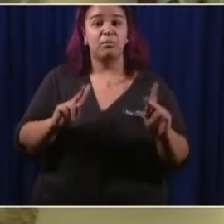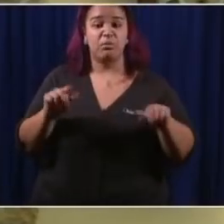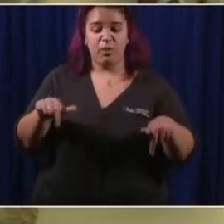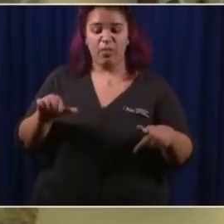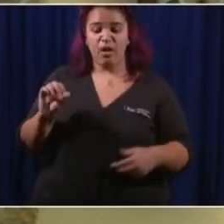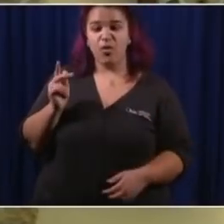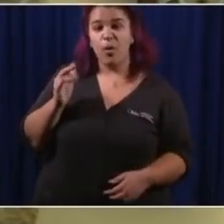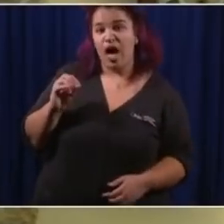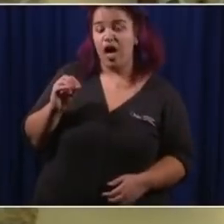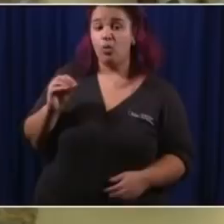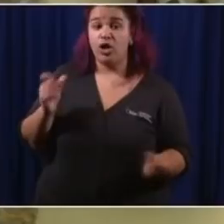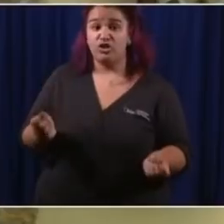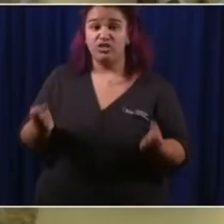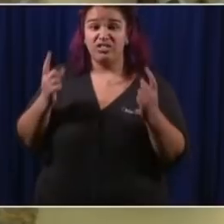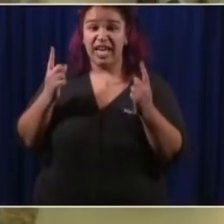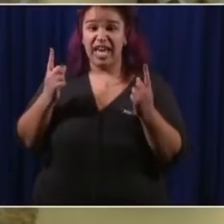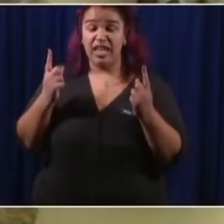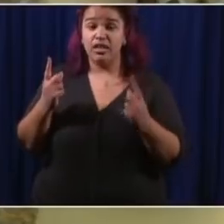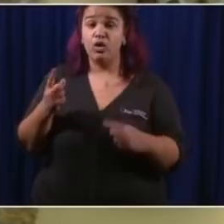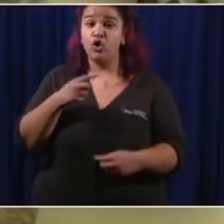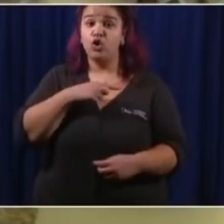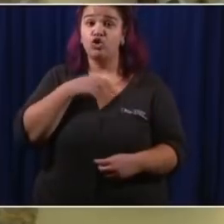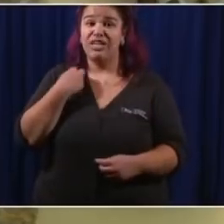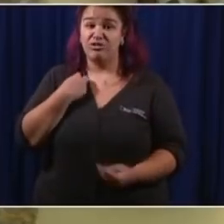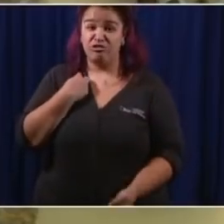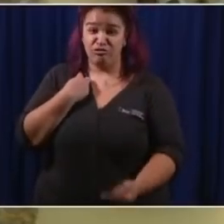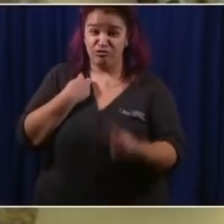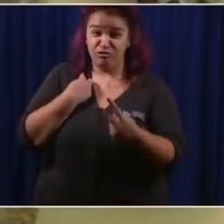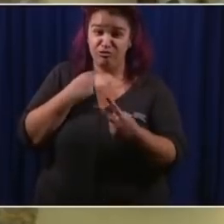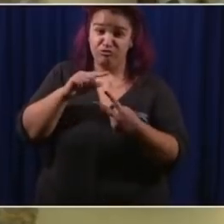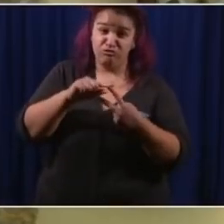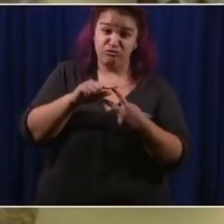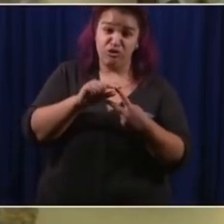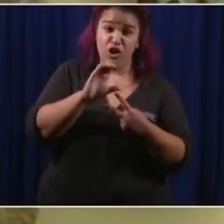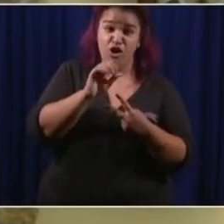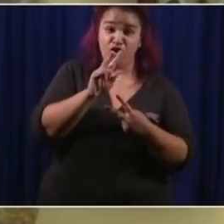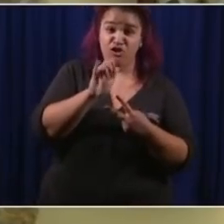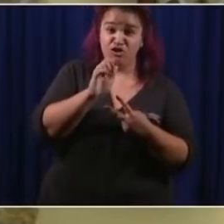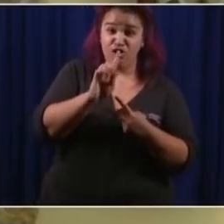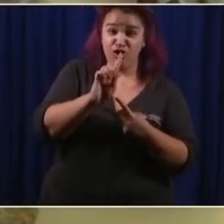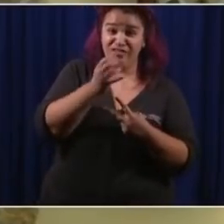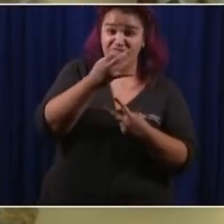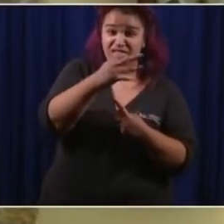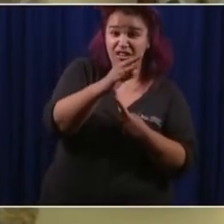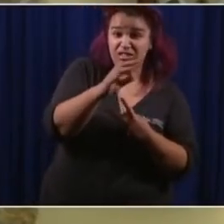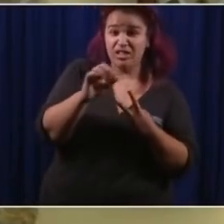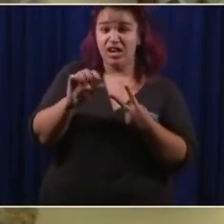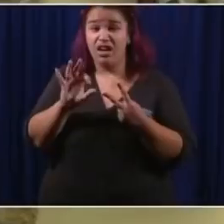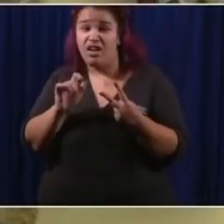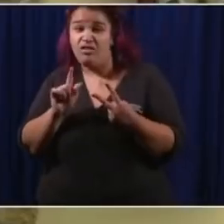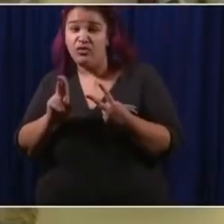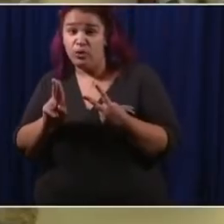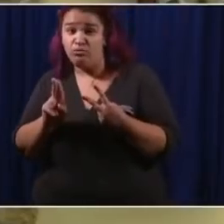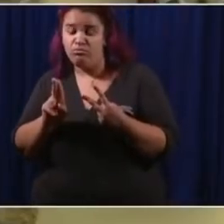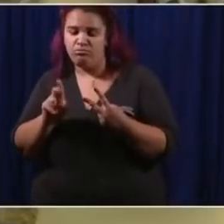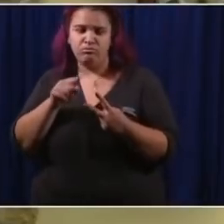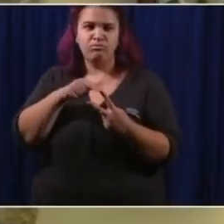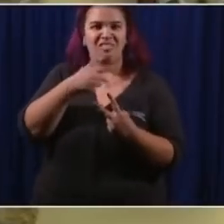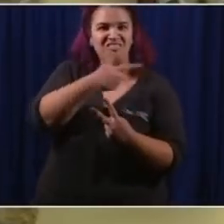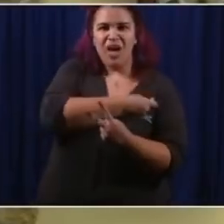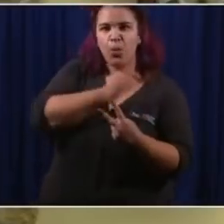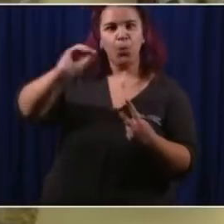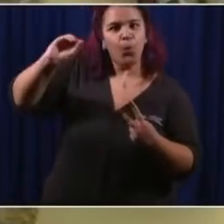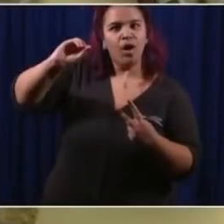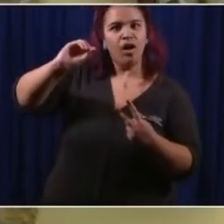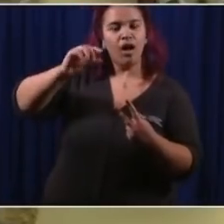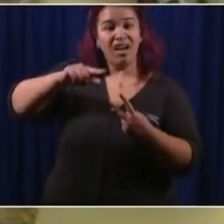one is the COVID. And, if there's a vaccine for one, there's not for the other. Let's get the vaccine for the one that there is. So